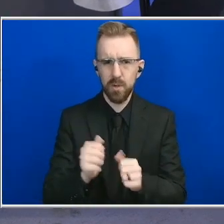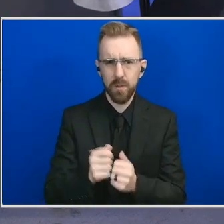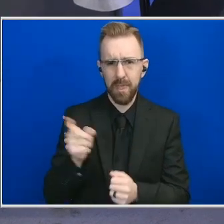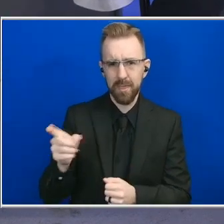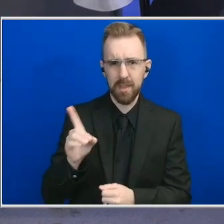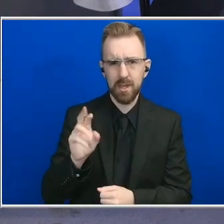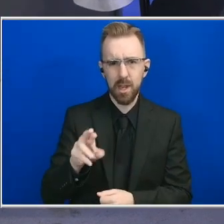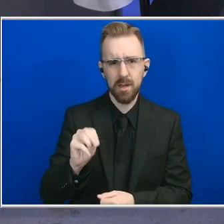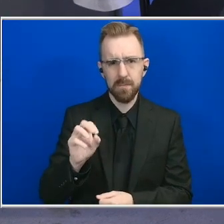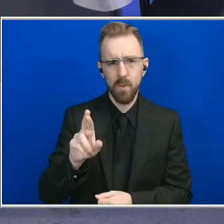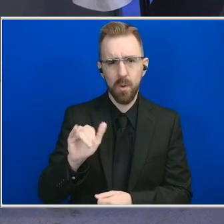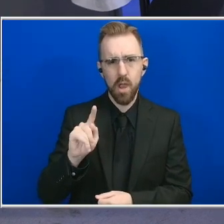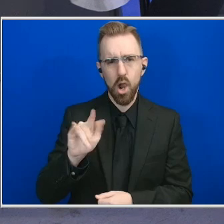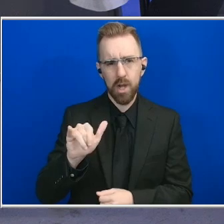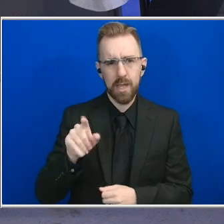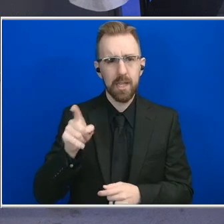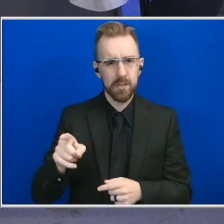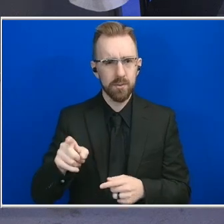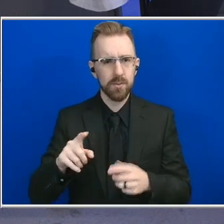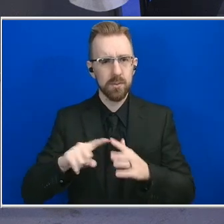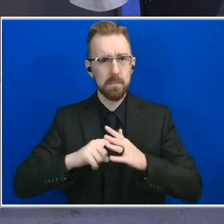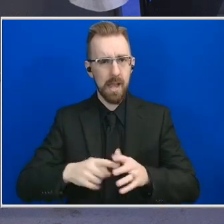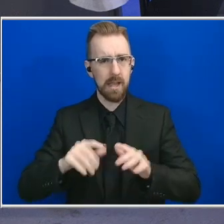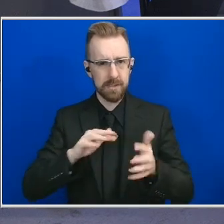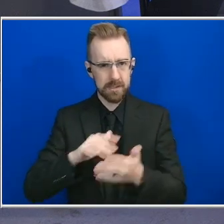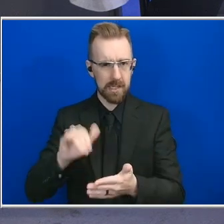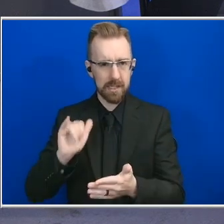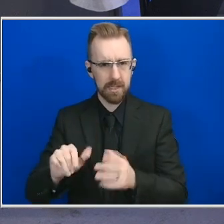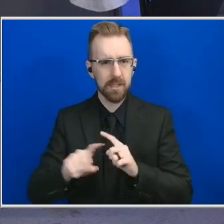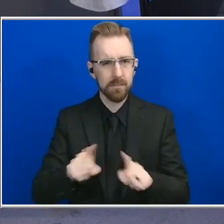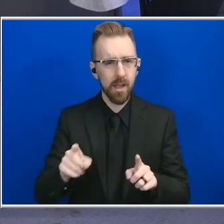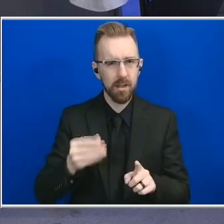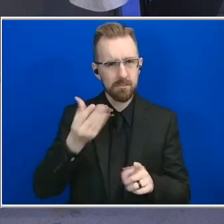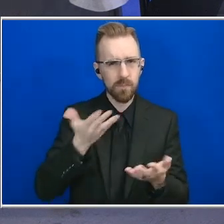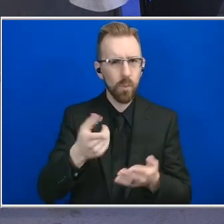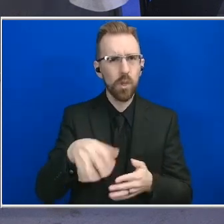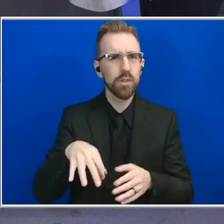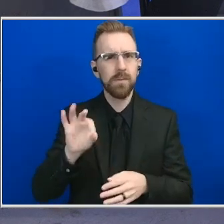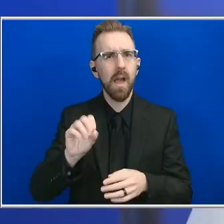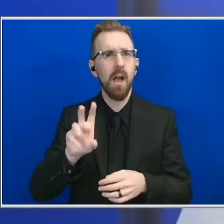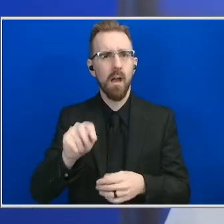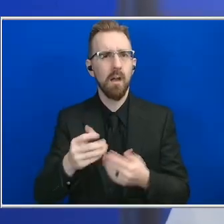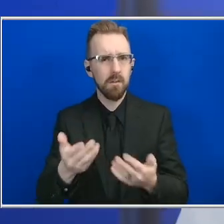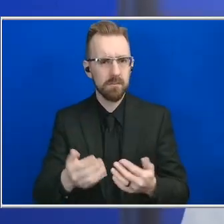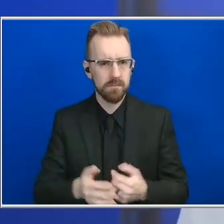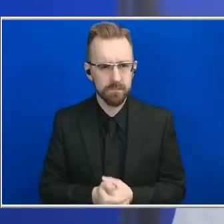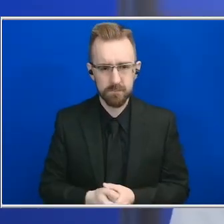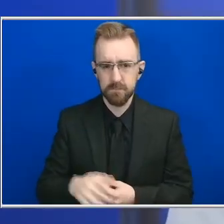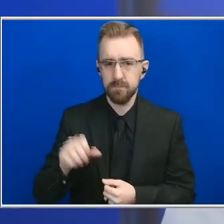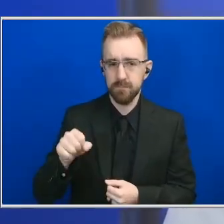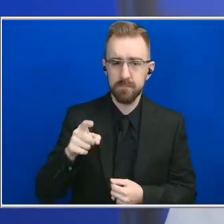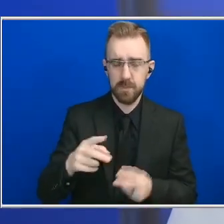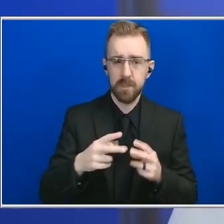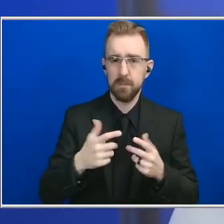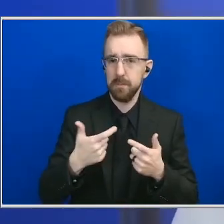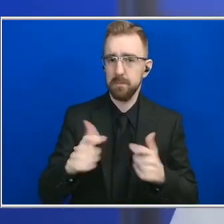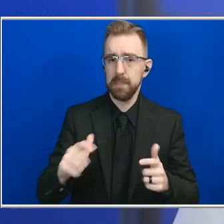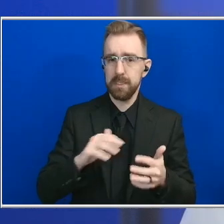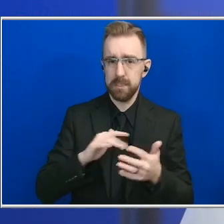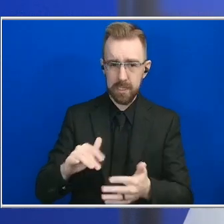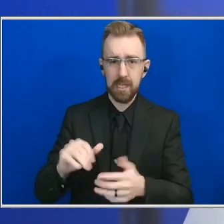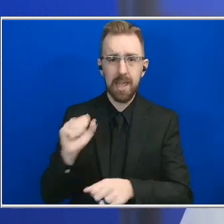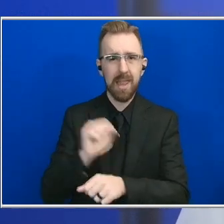of these 190 participants. Tell us what you found. Yeah, well, so this is a big study, a labor of love for